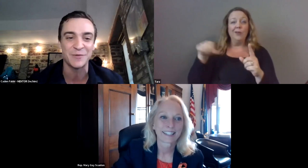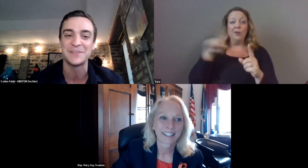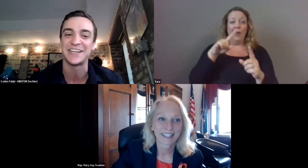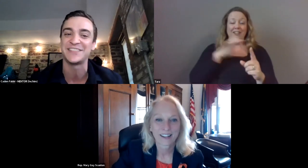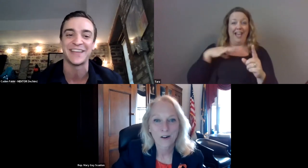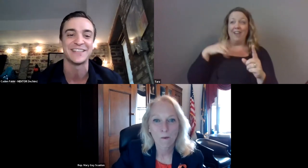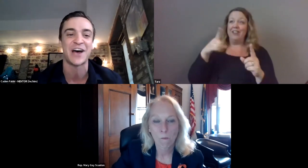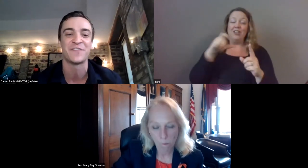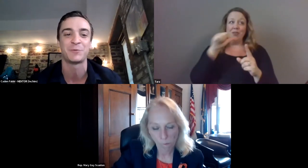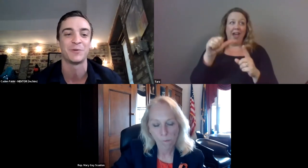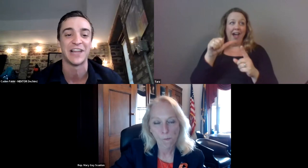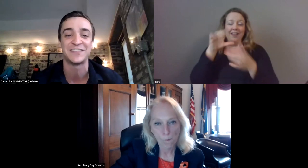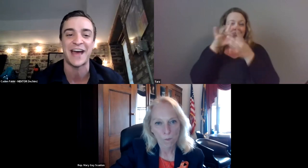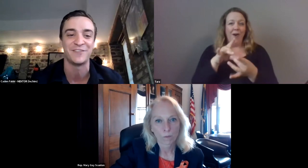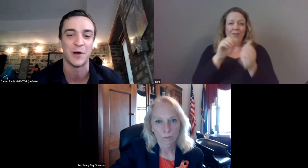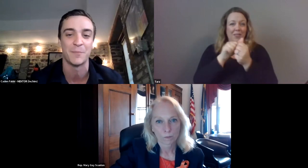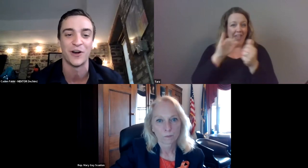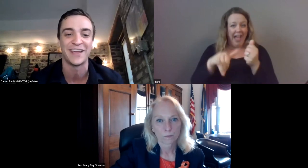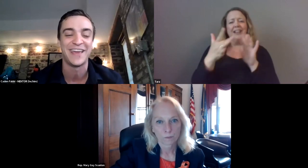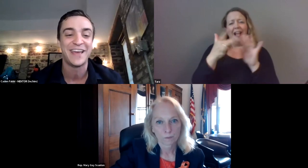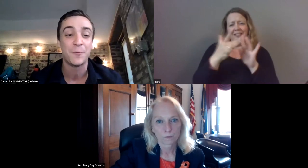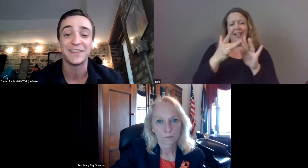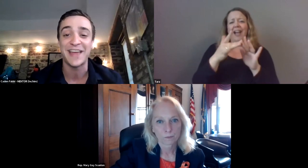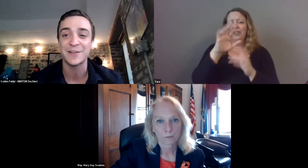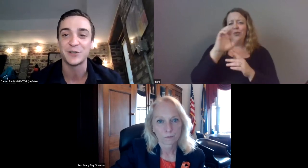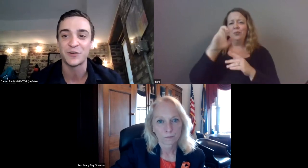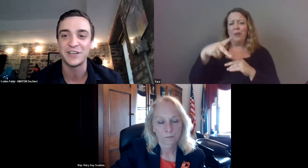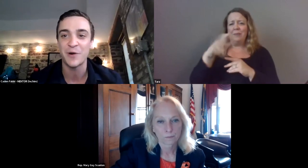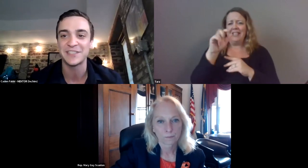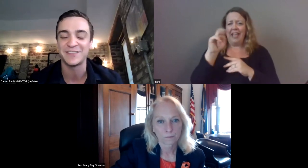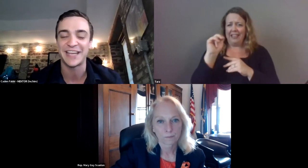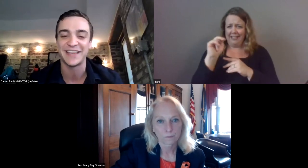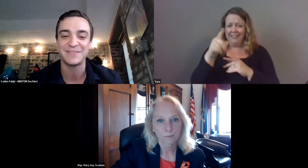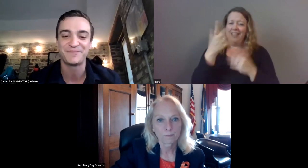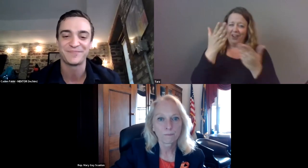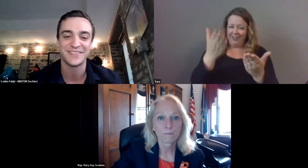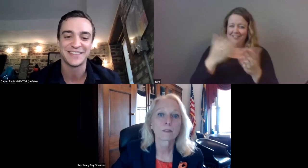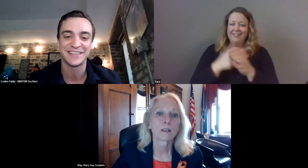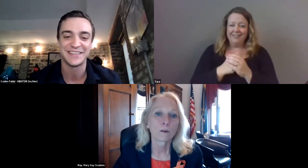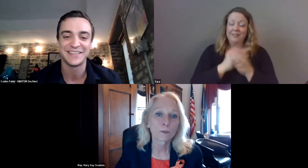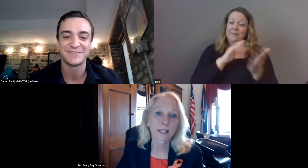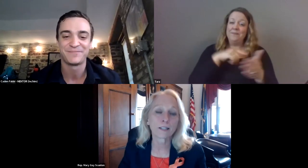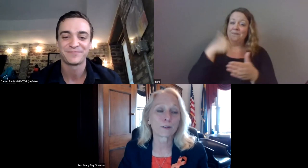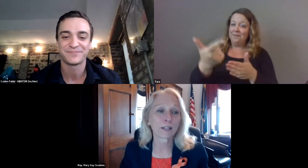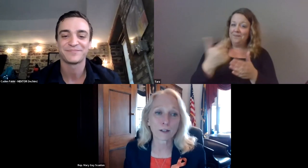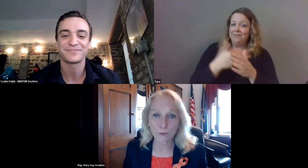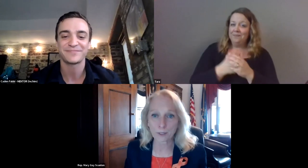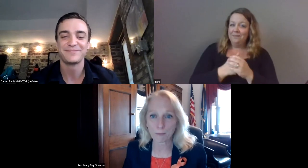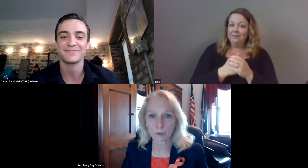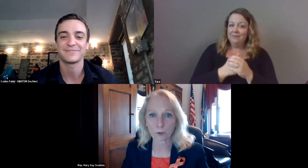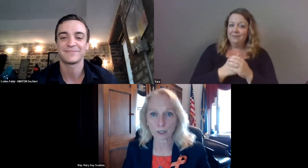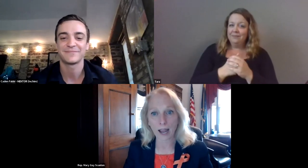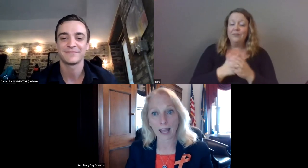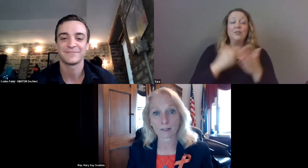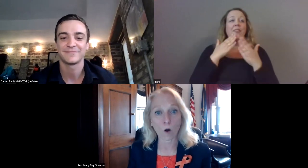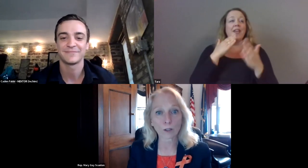Faith in Representative Scanlon's office. We would love to have you on board. With that, I'll turn it over to you, Representative Scanlon. Well, thank you. Thank you to everyone